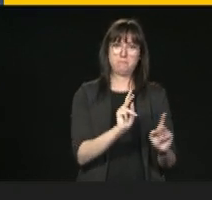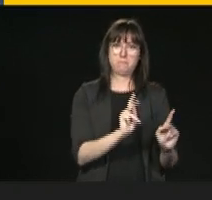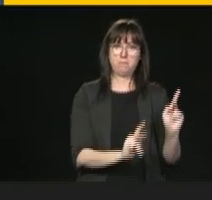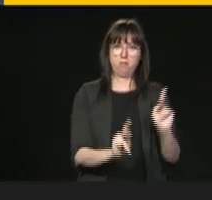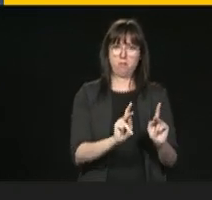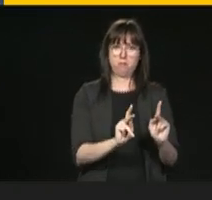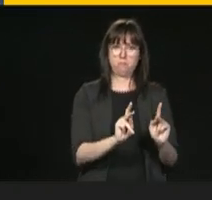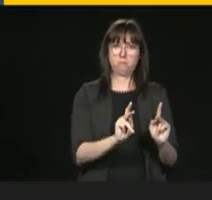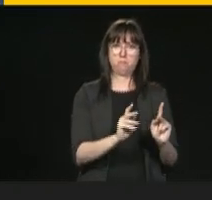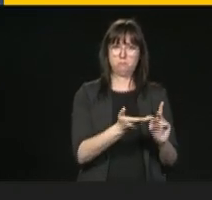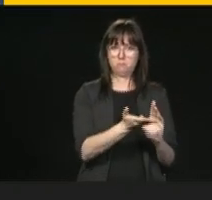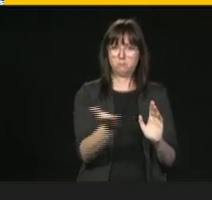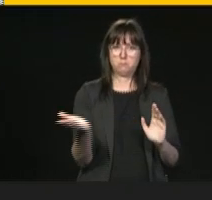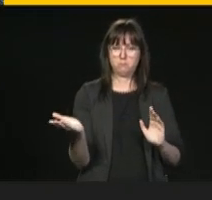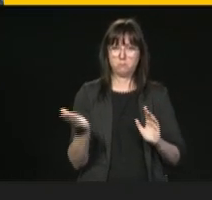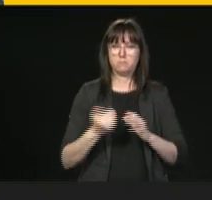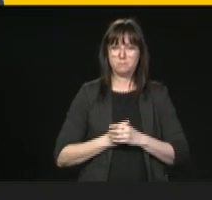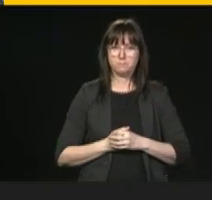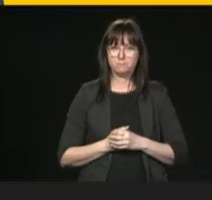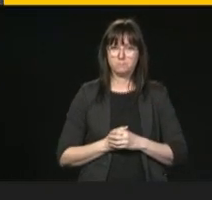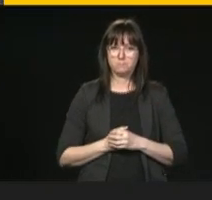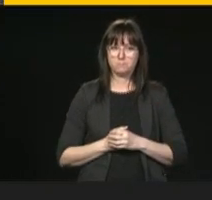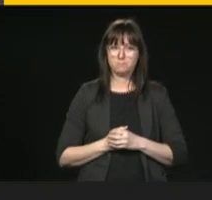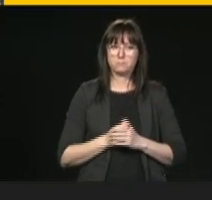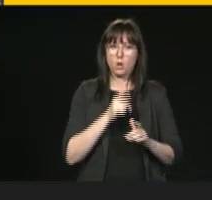who will find themselves without income.